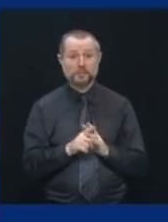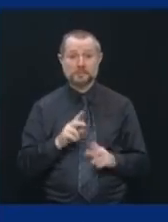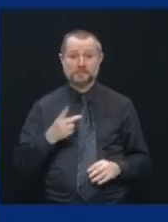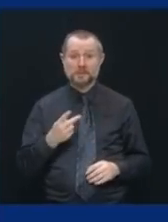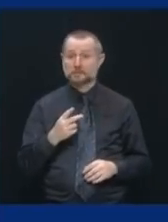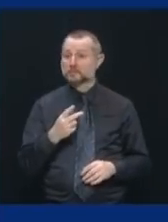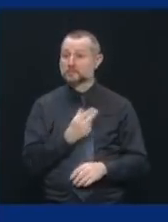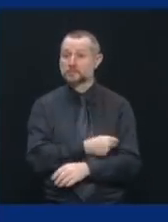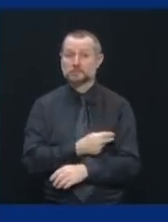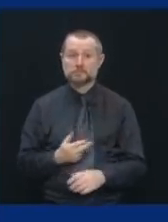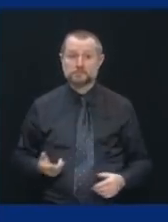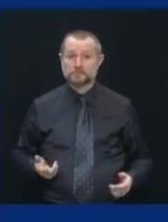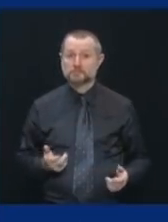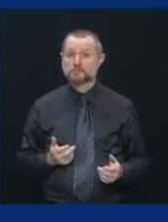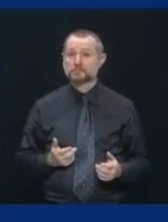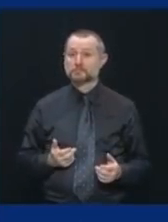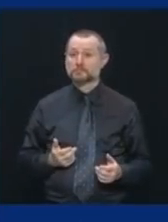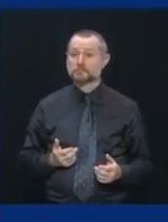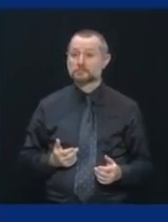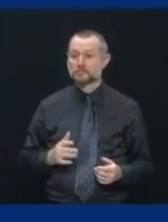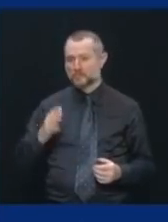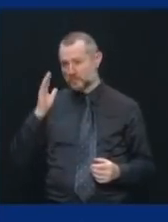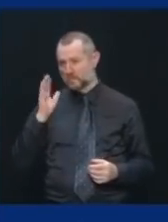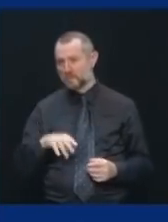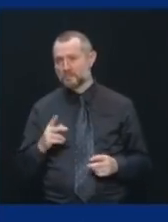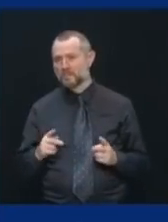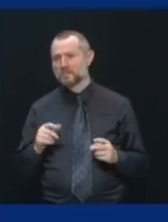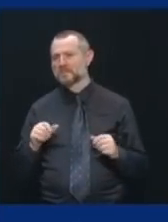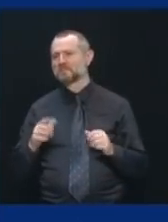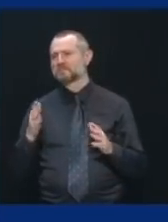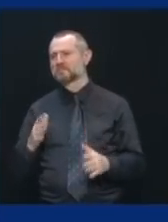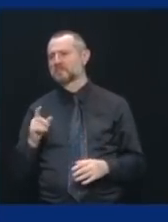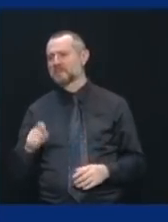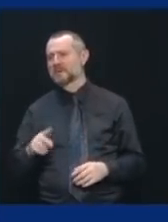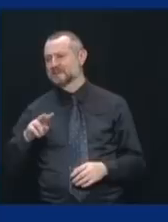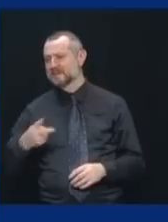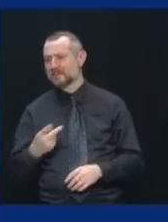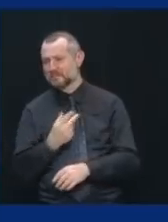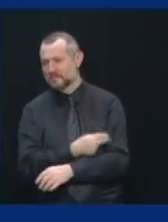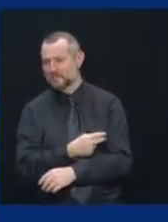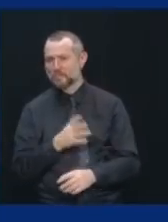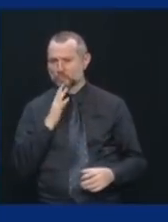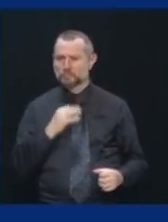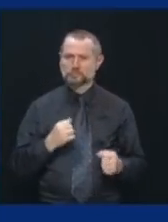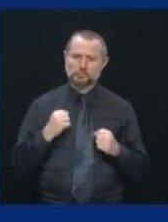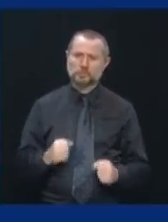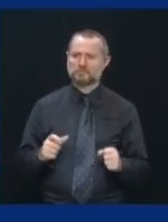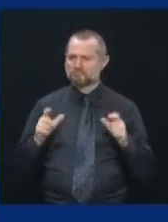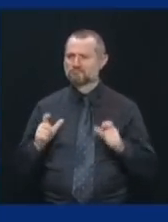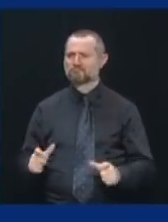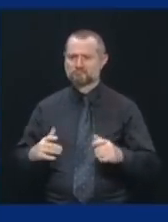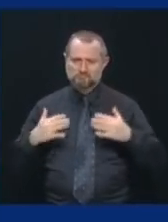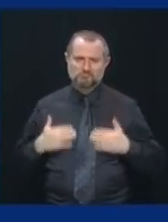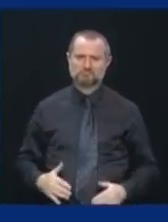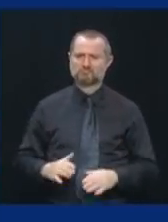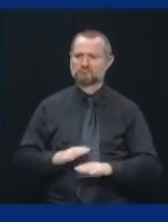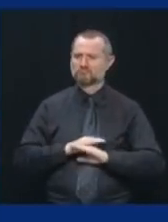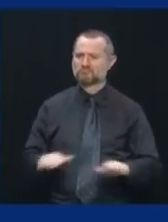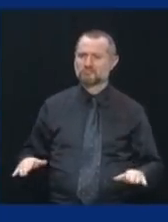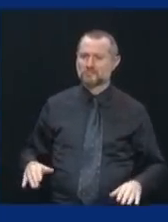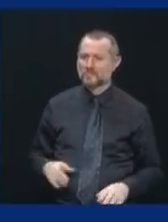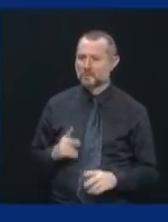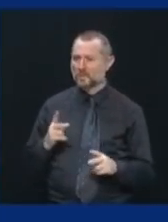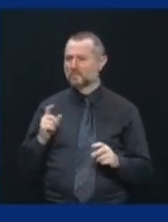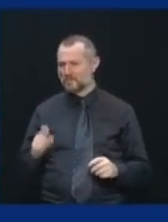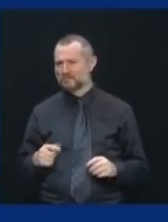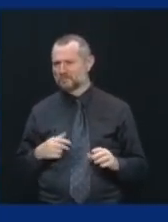get all the scientists say, give the second dose when you're supposed to give the second dose, which means don't use the second dose as a